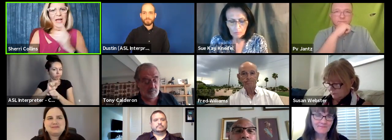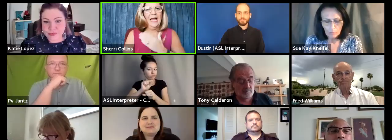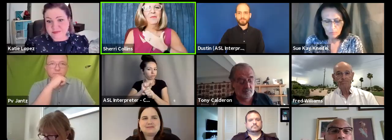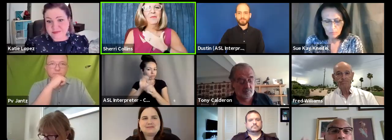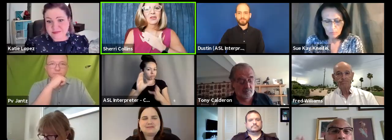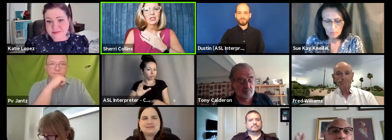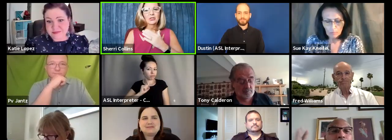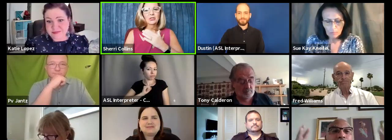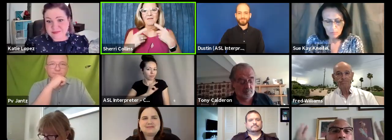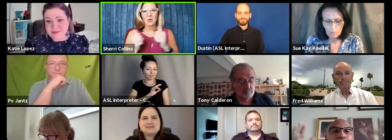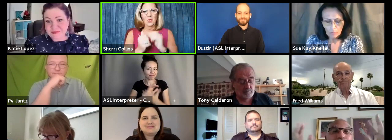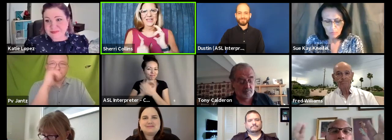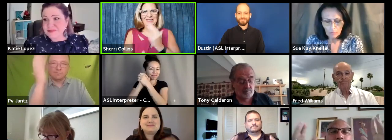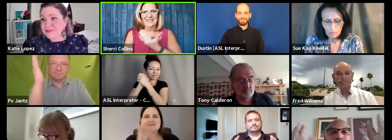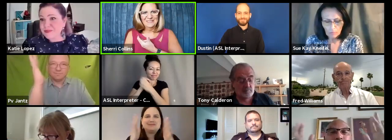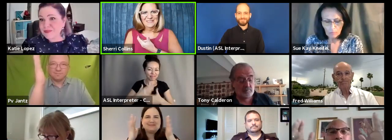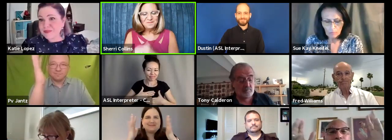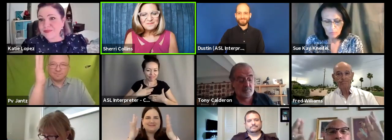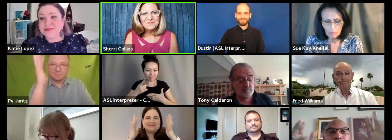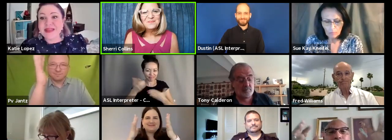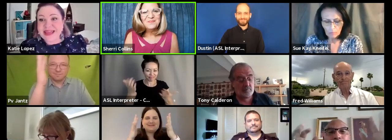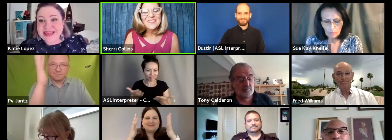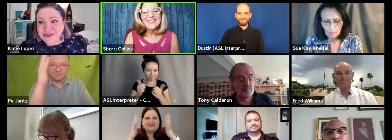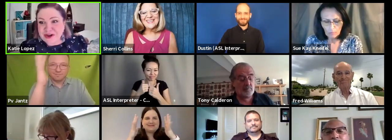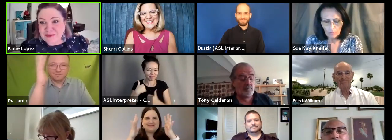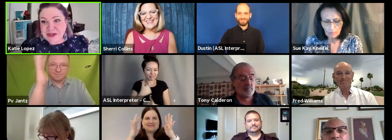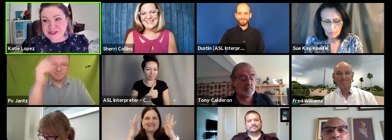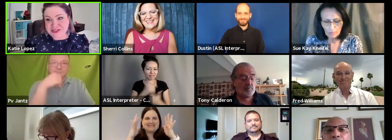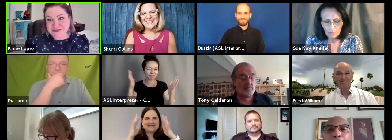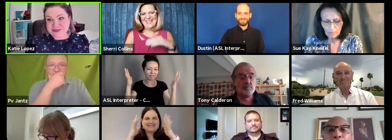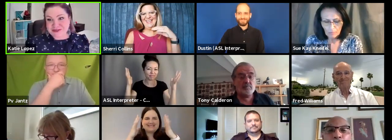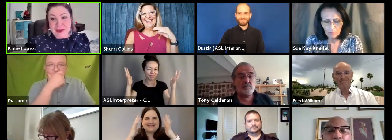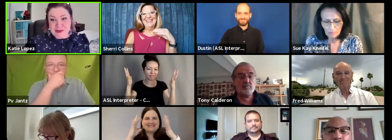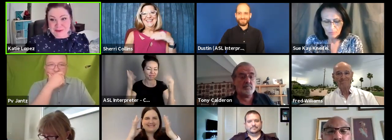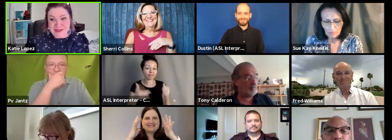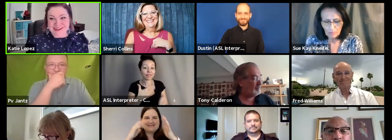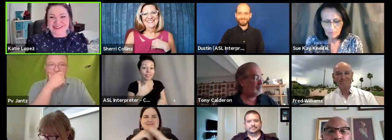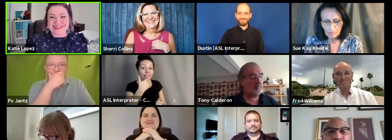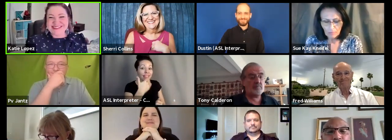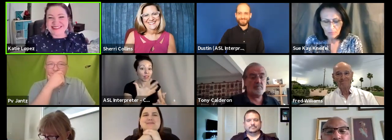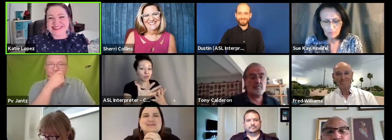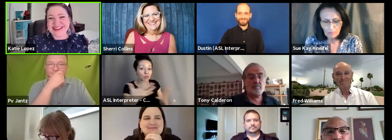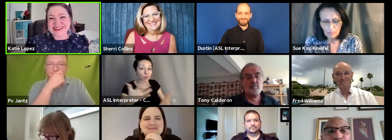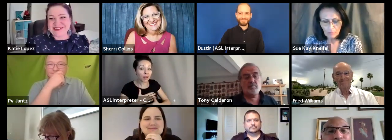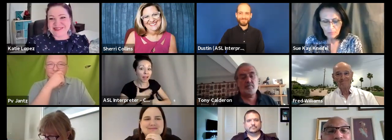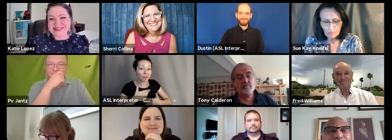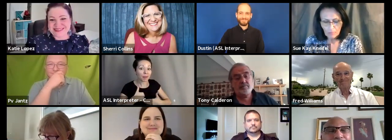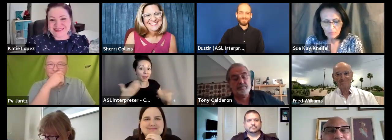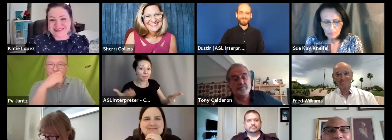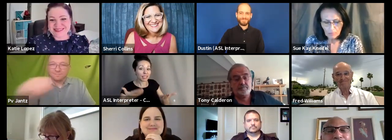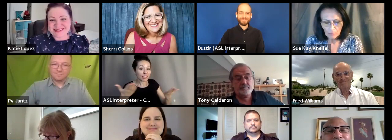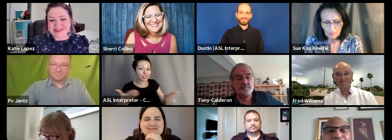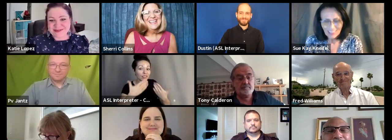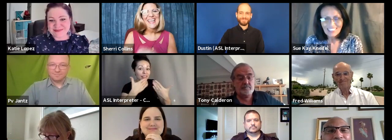Katie. We're happy to have you with us. Thank you very much. Very happy to be here. Thank